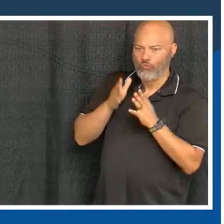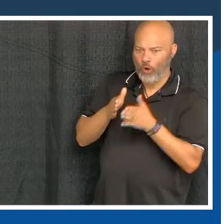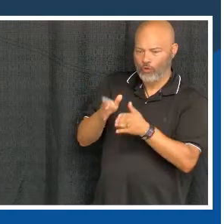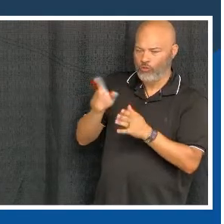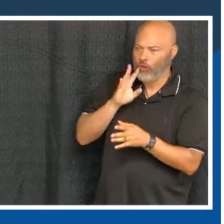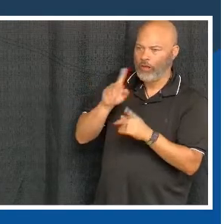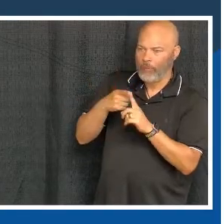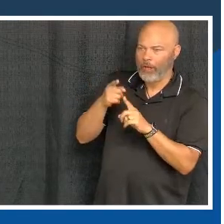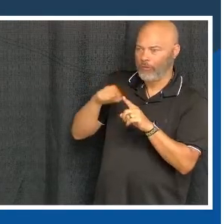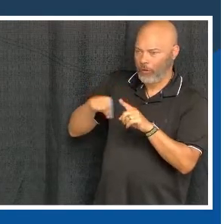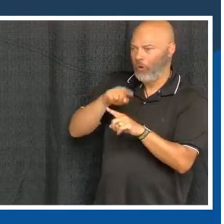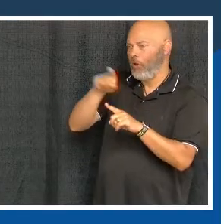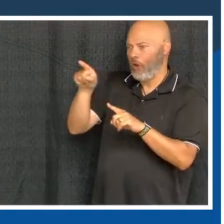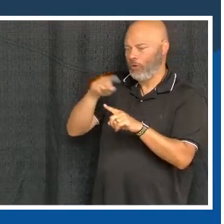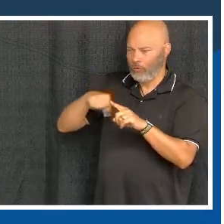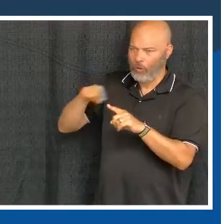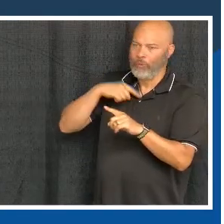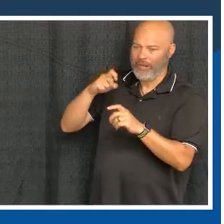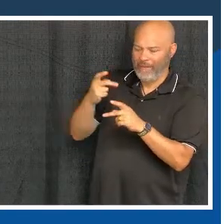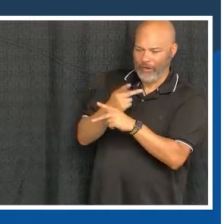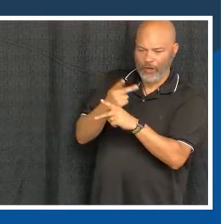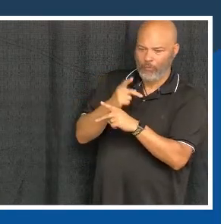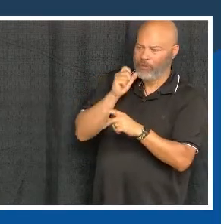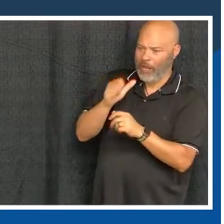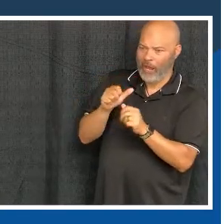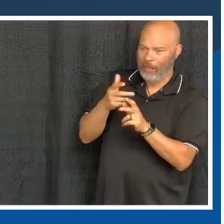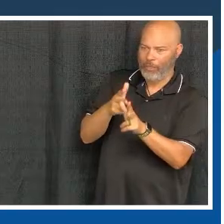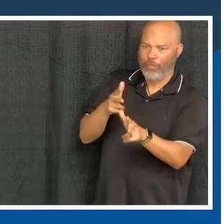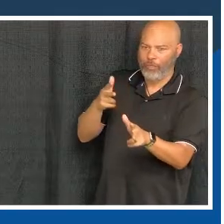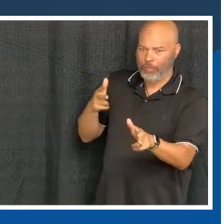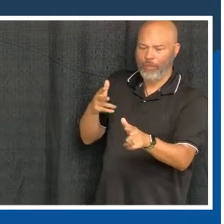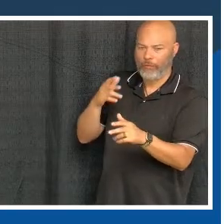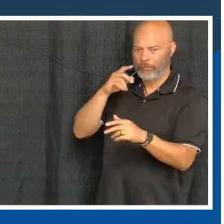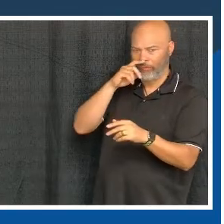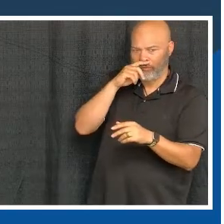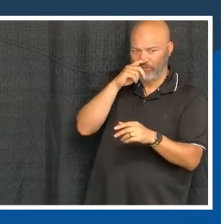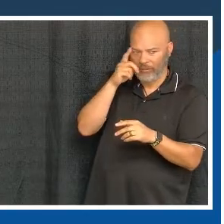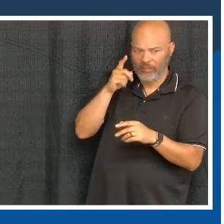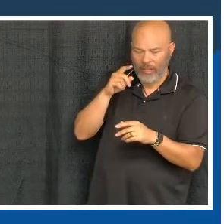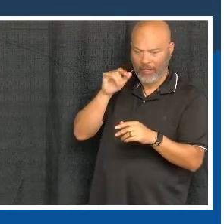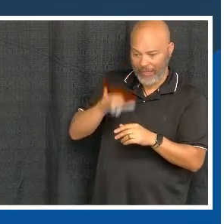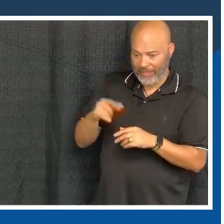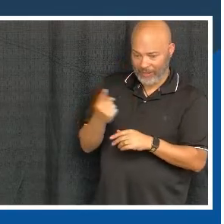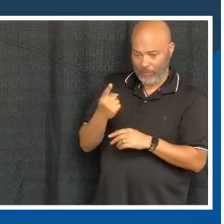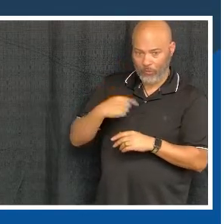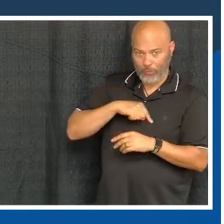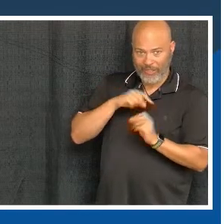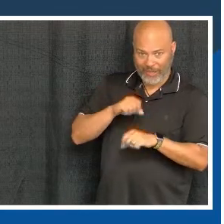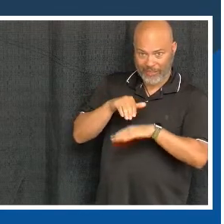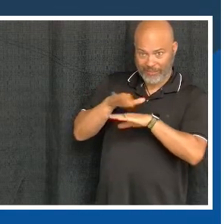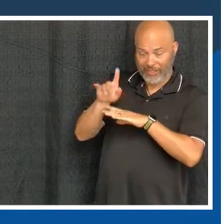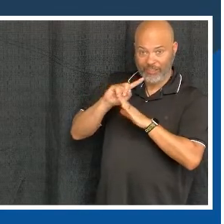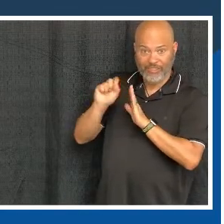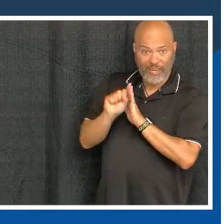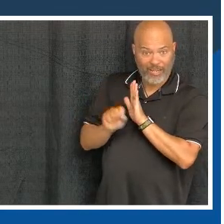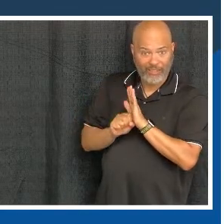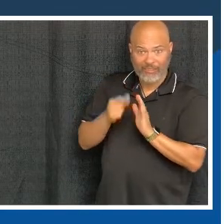going around and going, hey, we got to figure out, I'm not going to sit on traffic for Trenton. Is this something that we could send to the state and say,